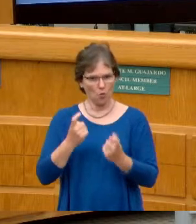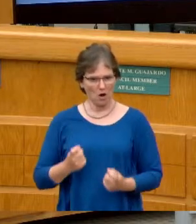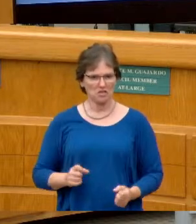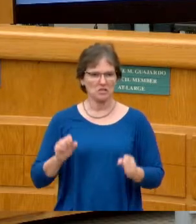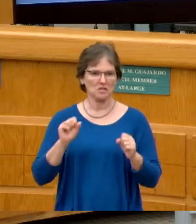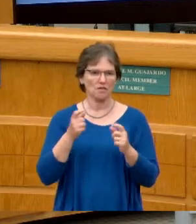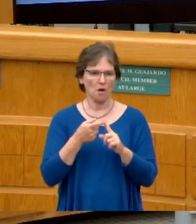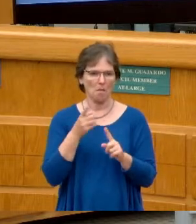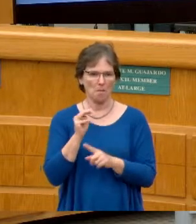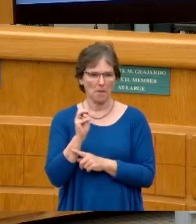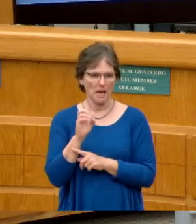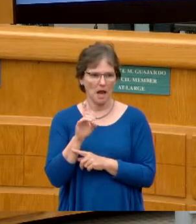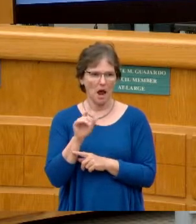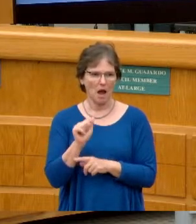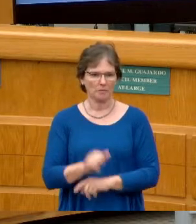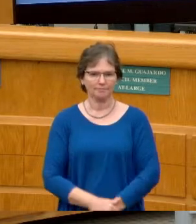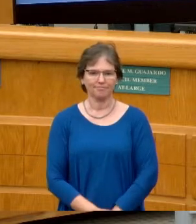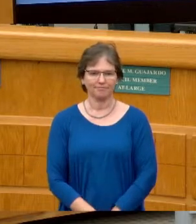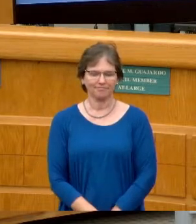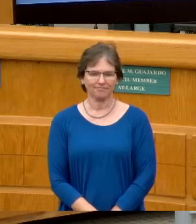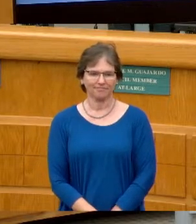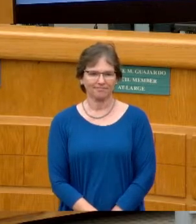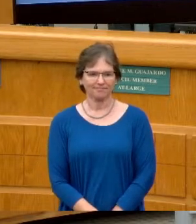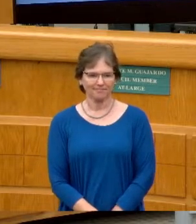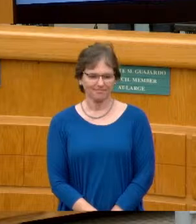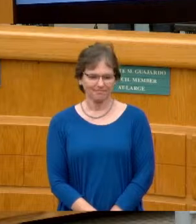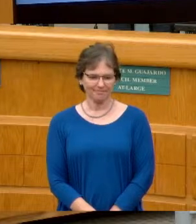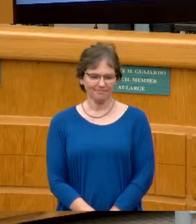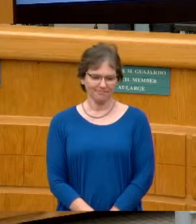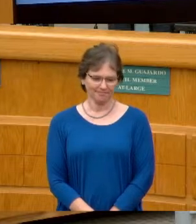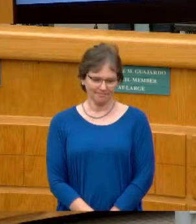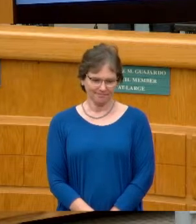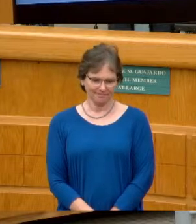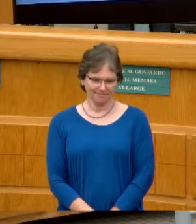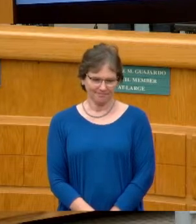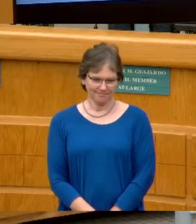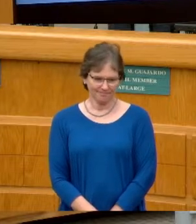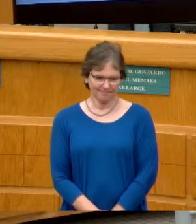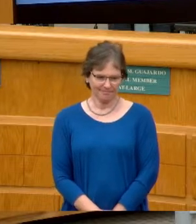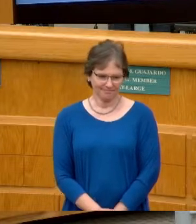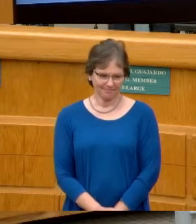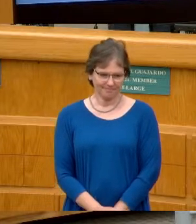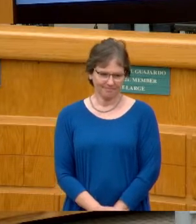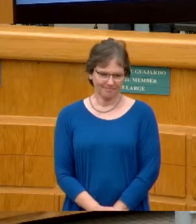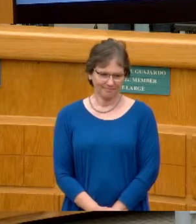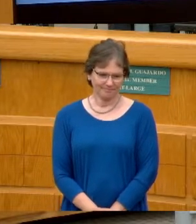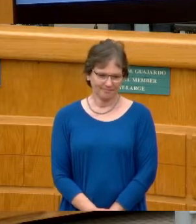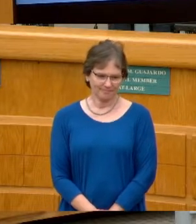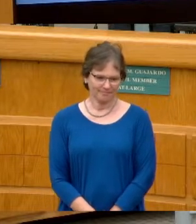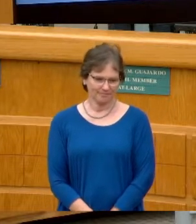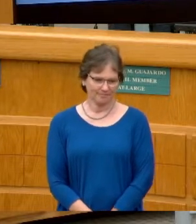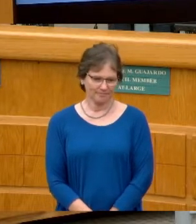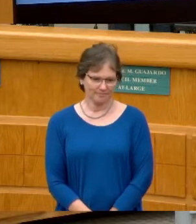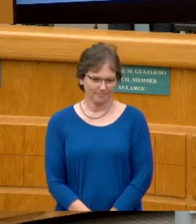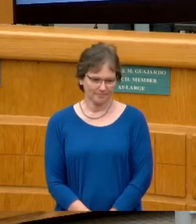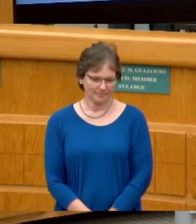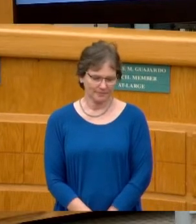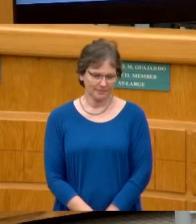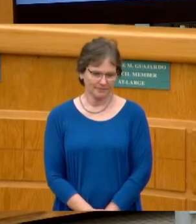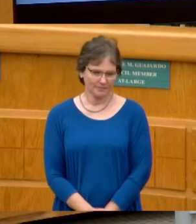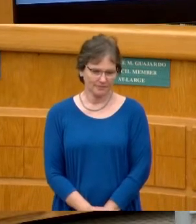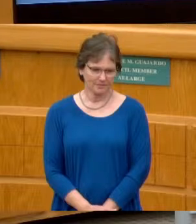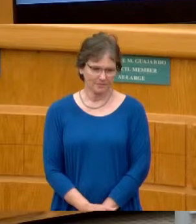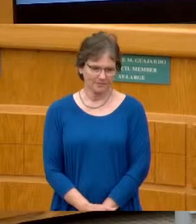we'll end that there, go to the translation, and then take some questions. Las intervenciones no farmacéuticas continúan vigentes, por